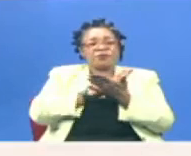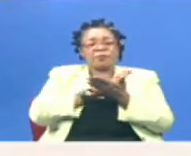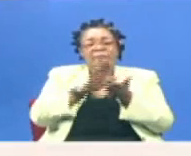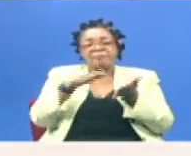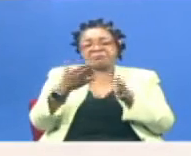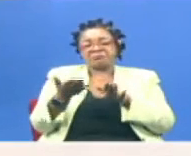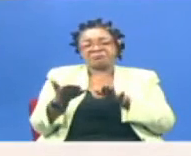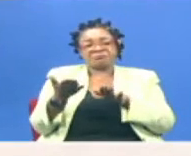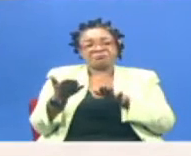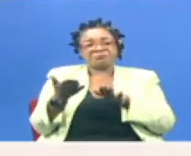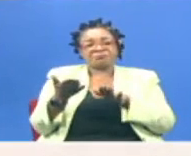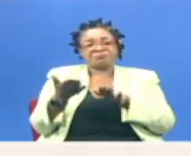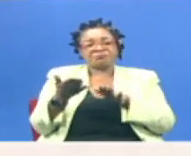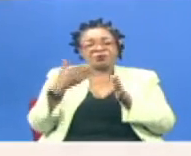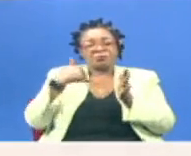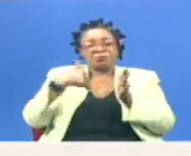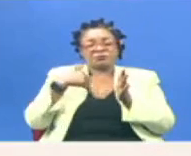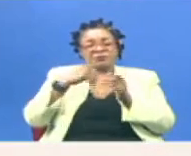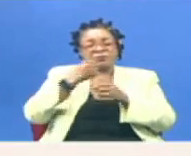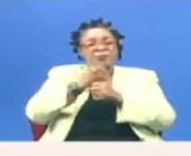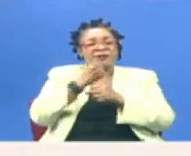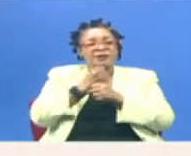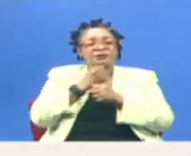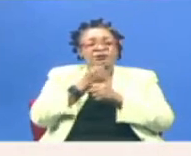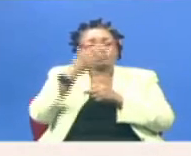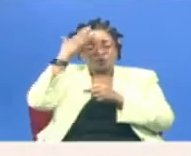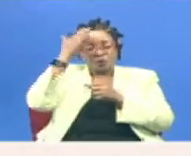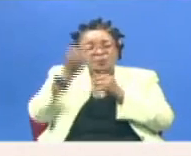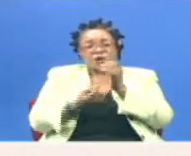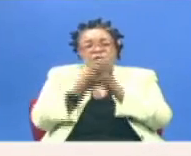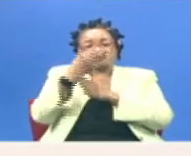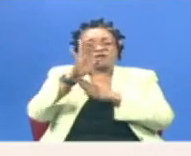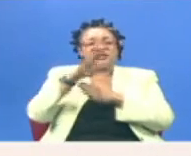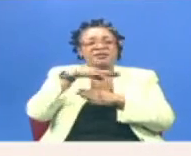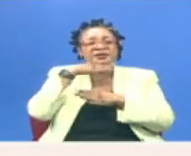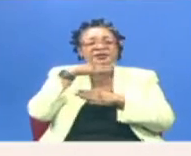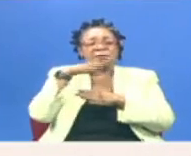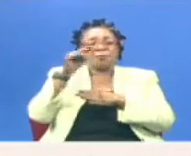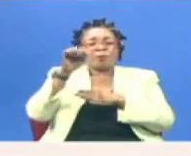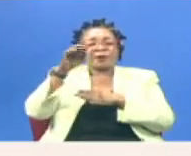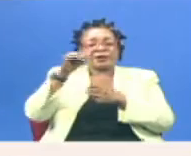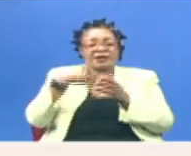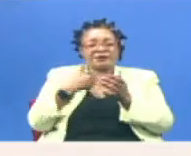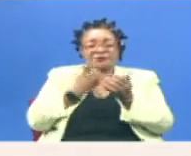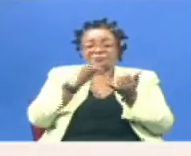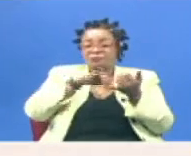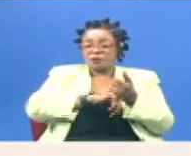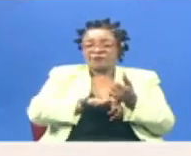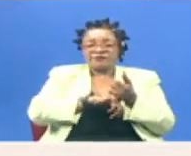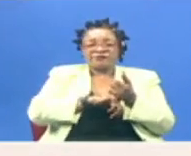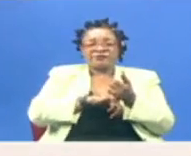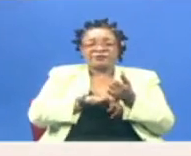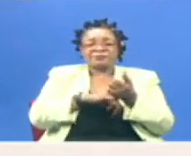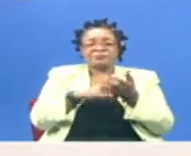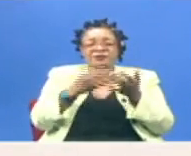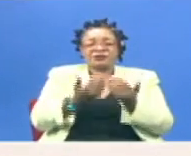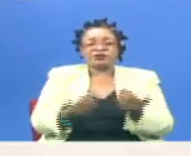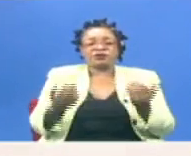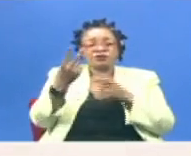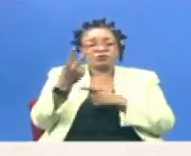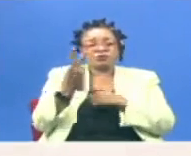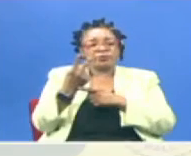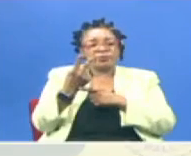boots. A post-mortem is yet to be conducted to establish the cause of his death. Mwangi leaves behind a wife and two boys.